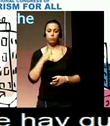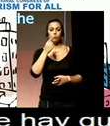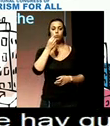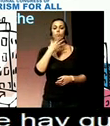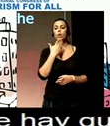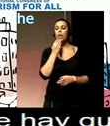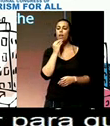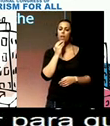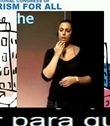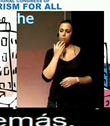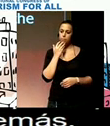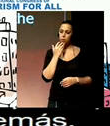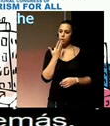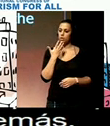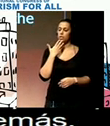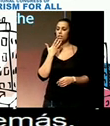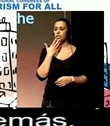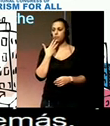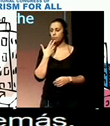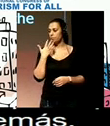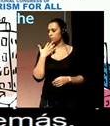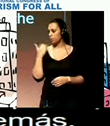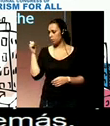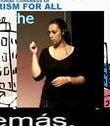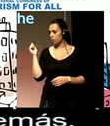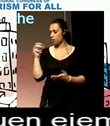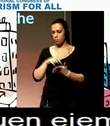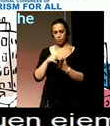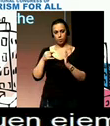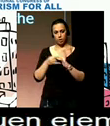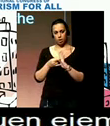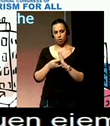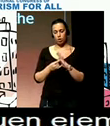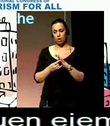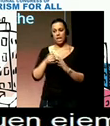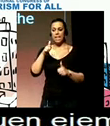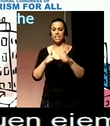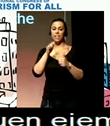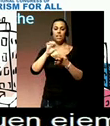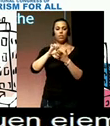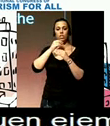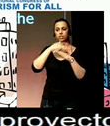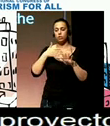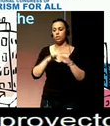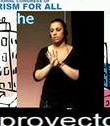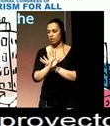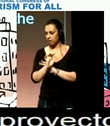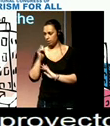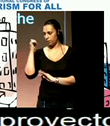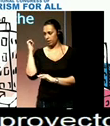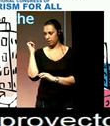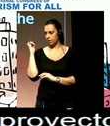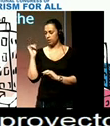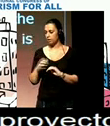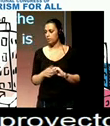A good example of a global response is the one from the League of Historical